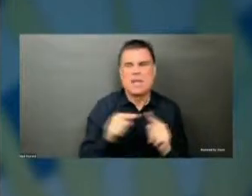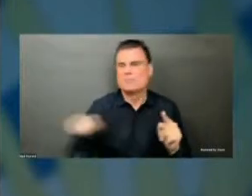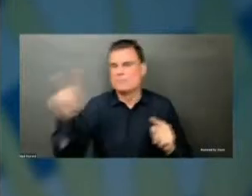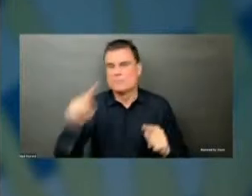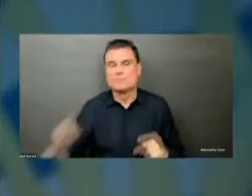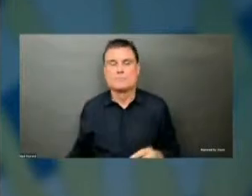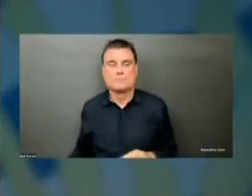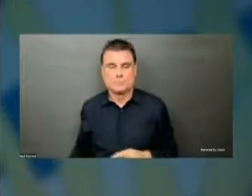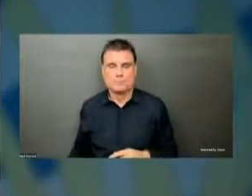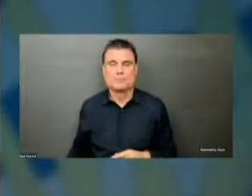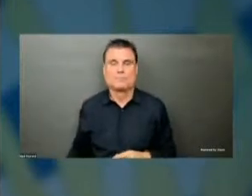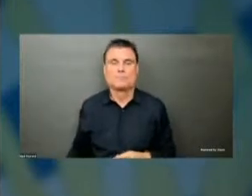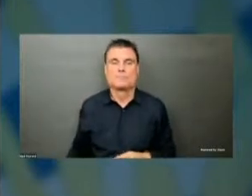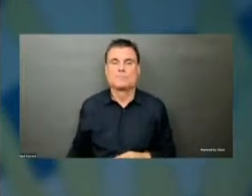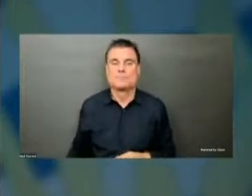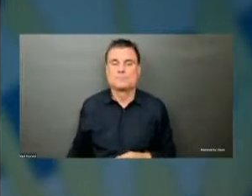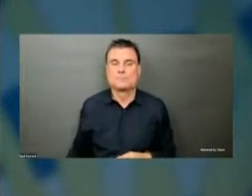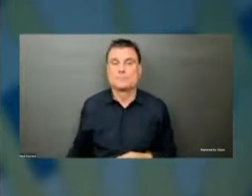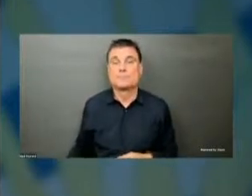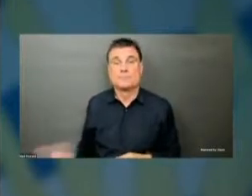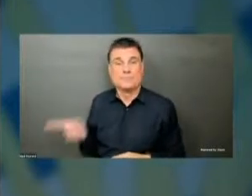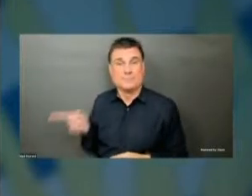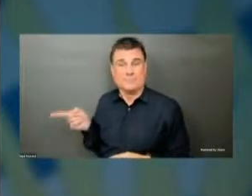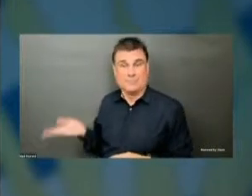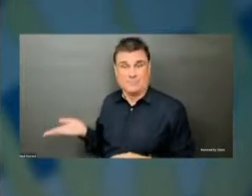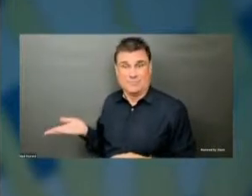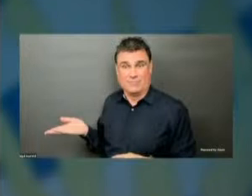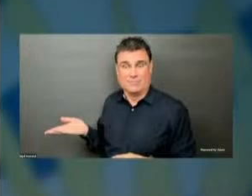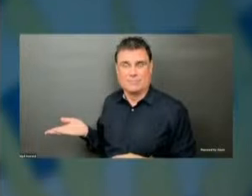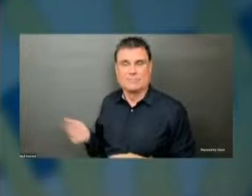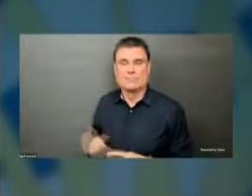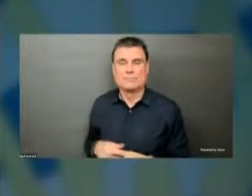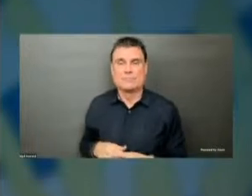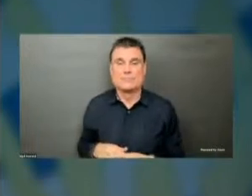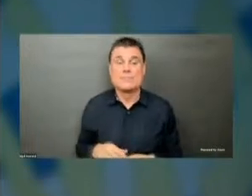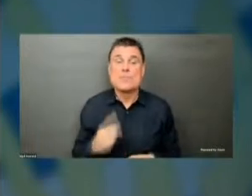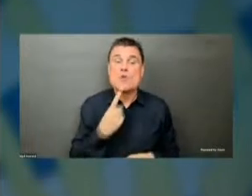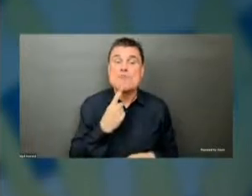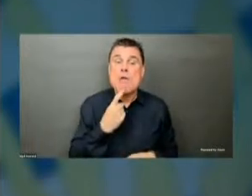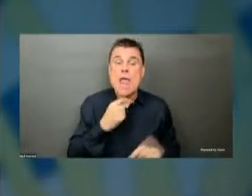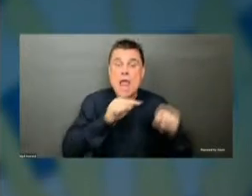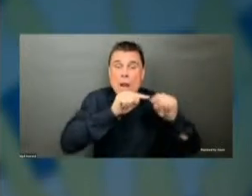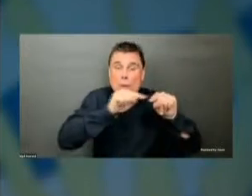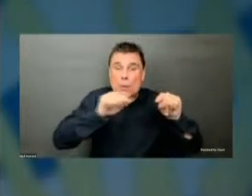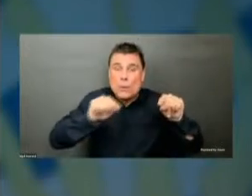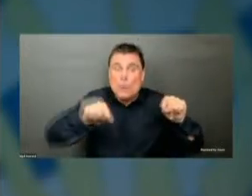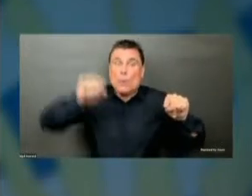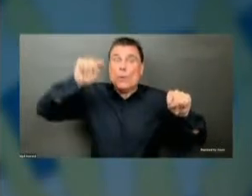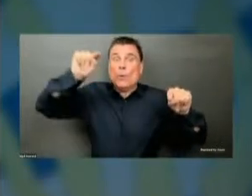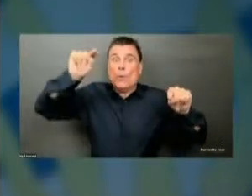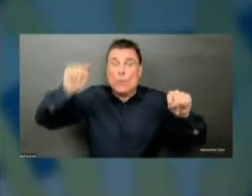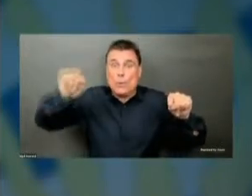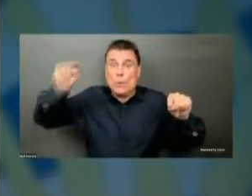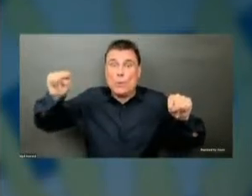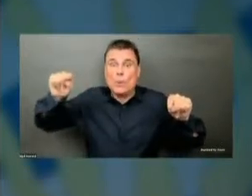the top line here, the red line, is cases in all ages, and we can see that school-age children